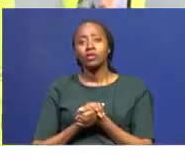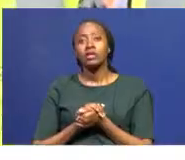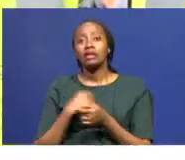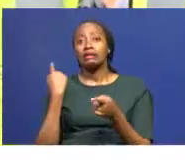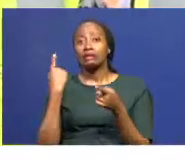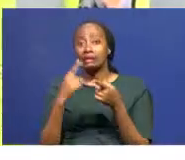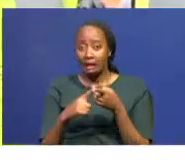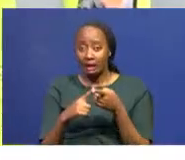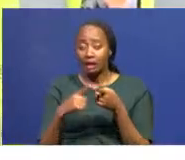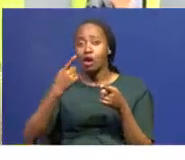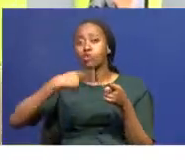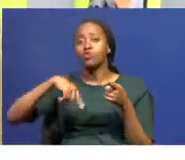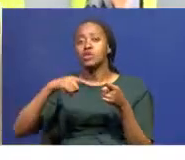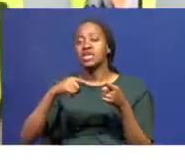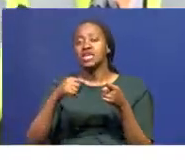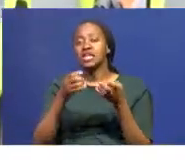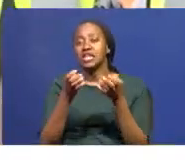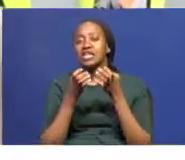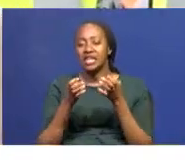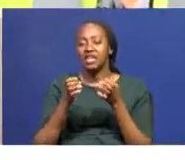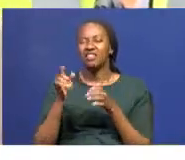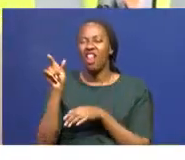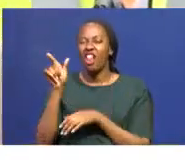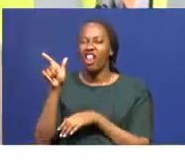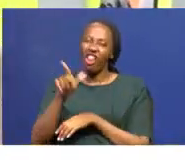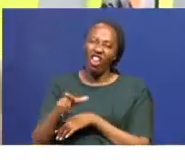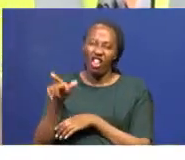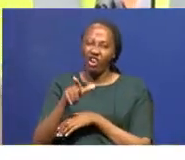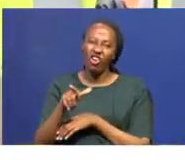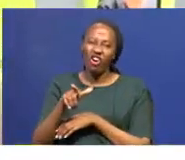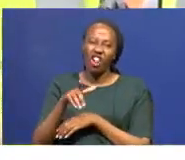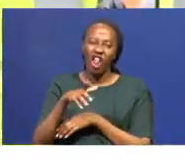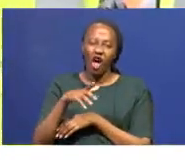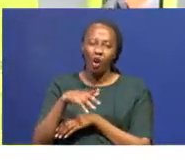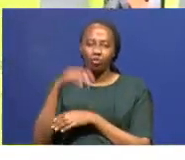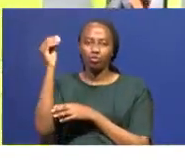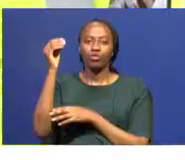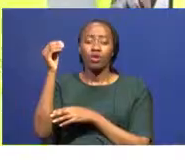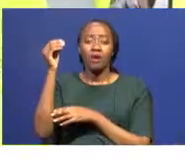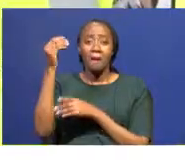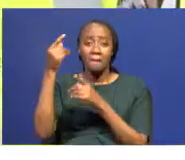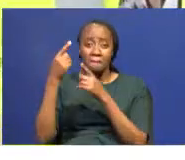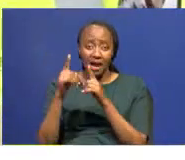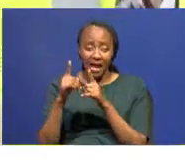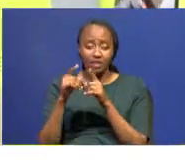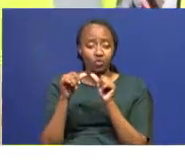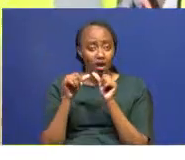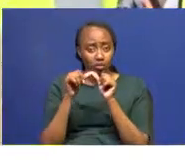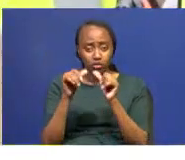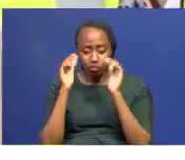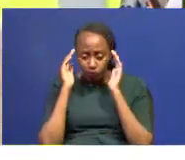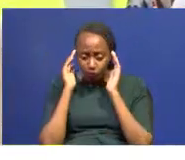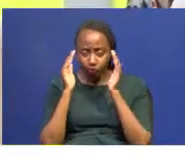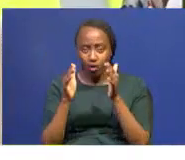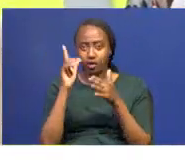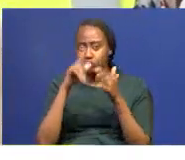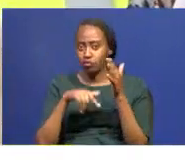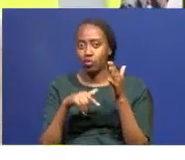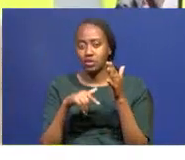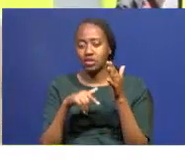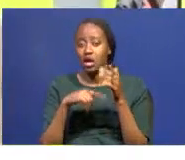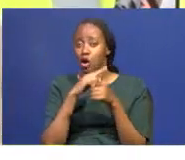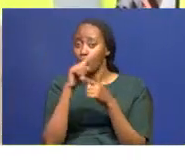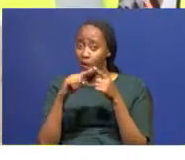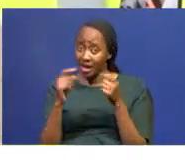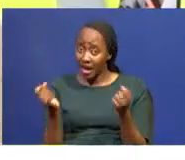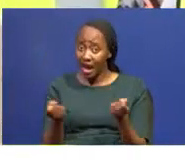What we have been left with are just localized outages. But even those ones, we have made a commitment over time that whenever